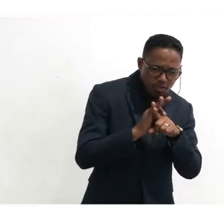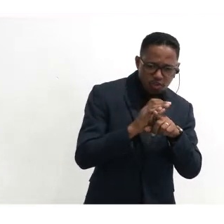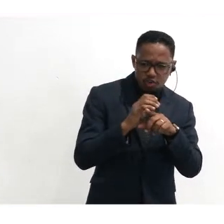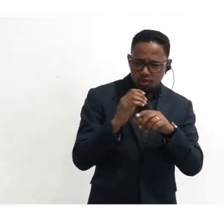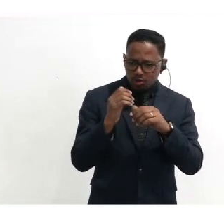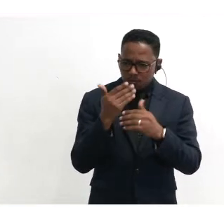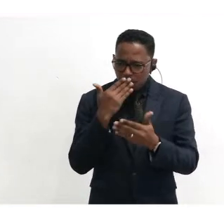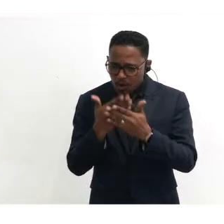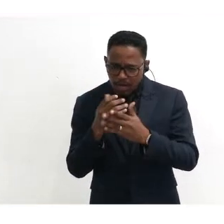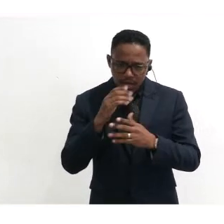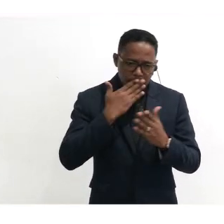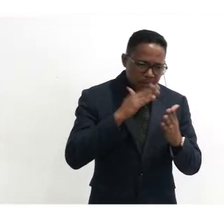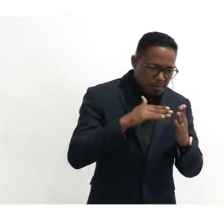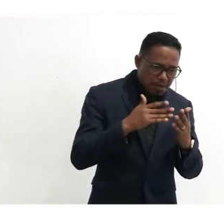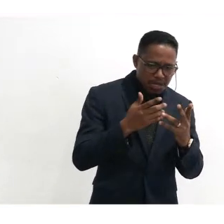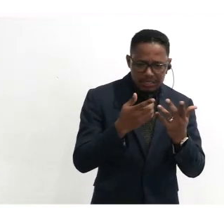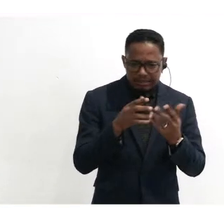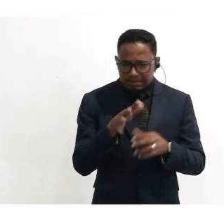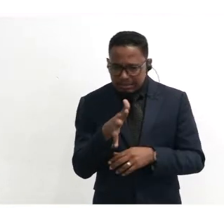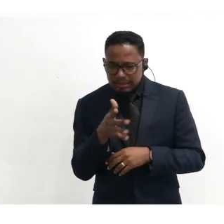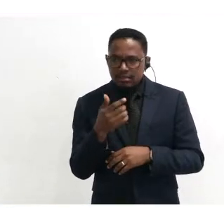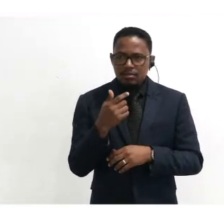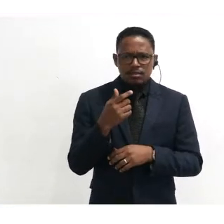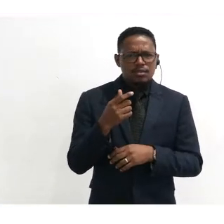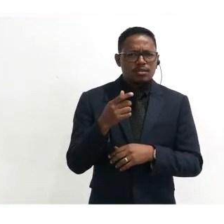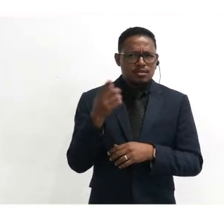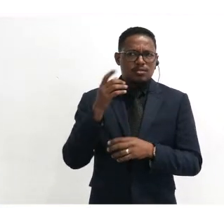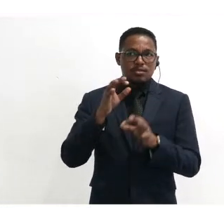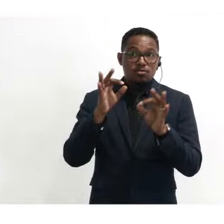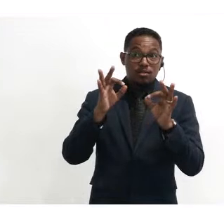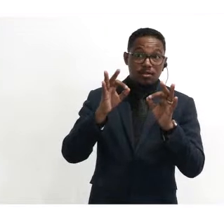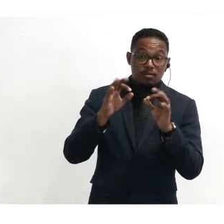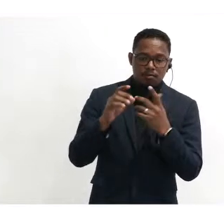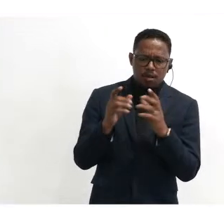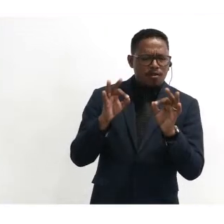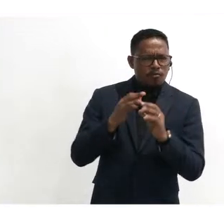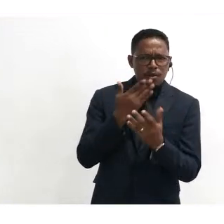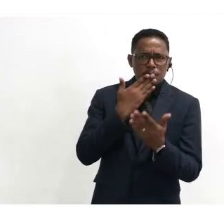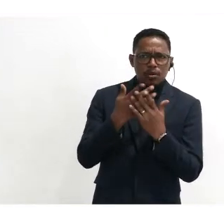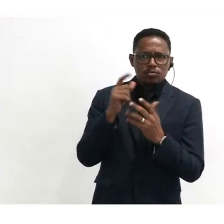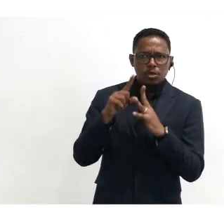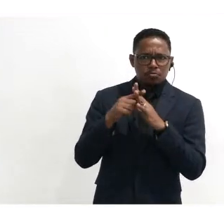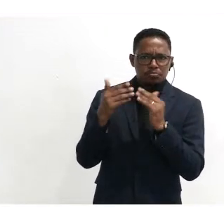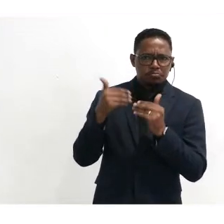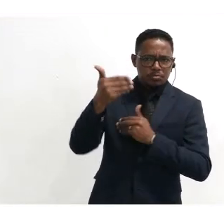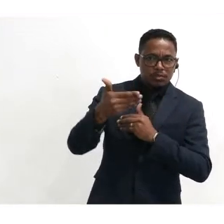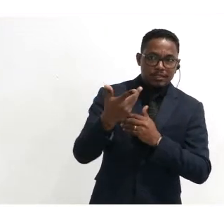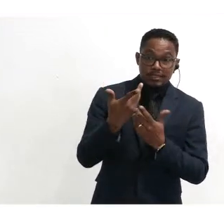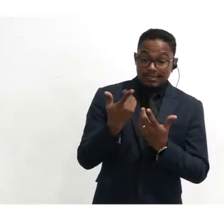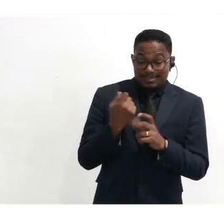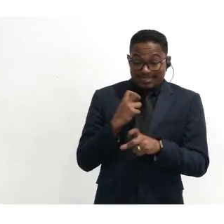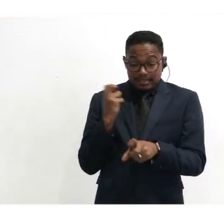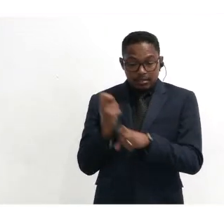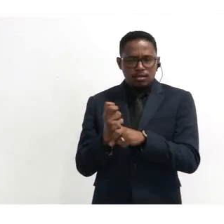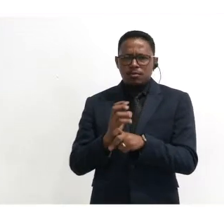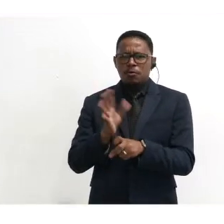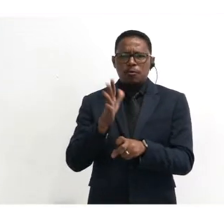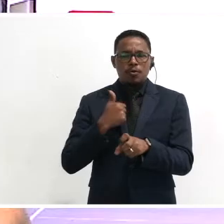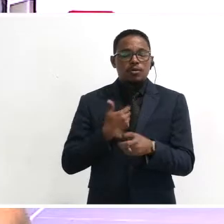maybe a very effective way to start, and not as complex as putting in a nanotech fab.